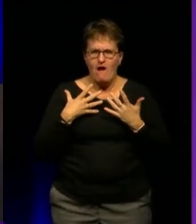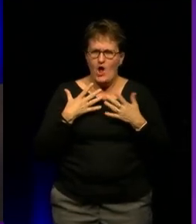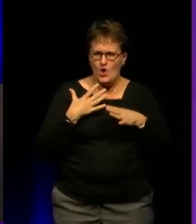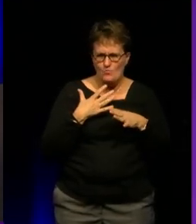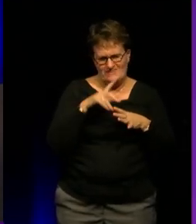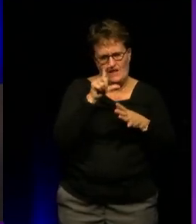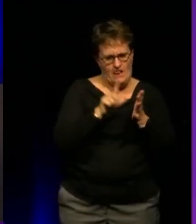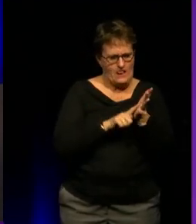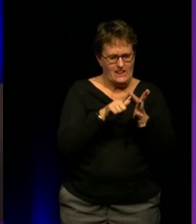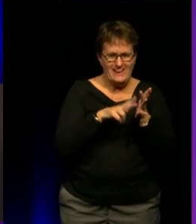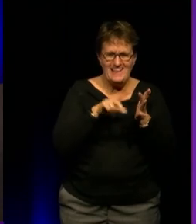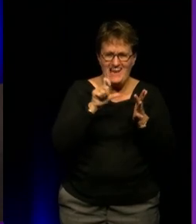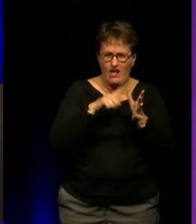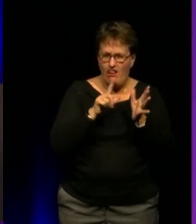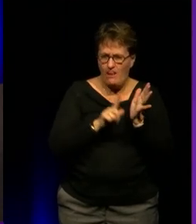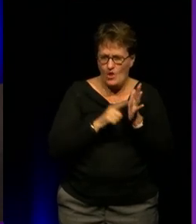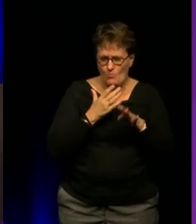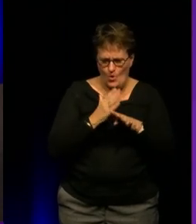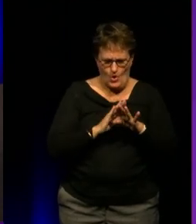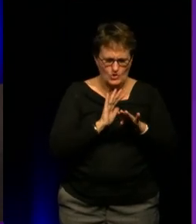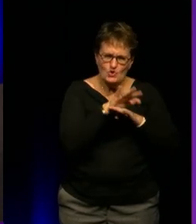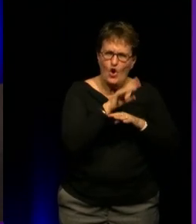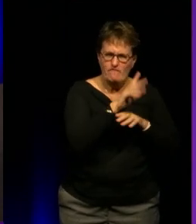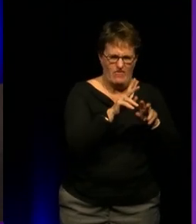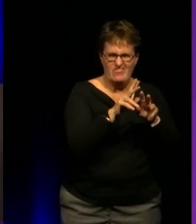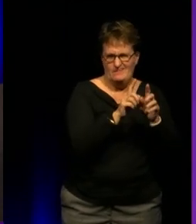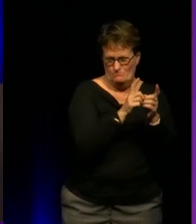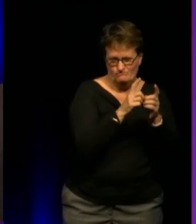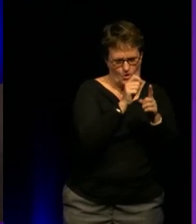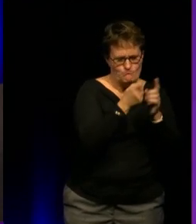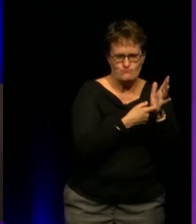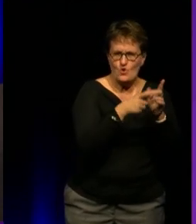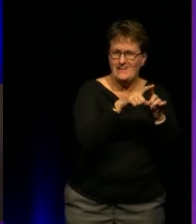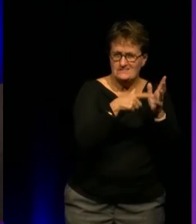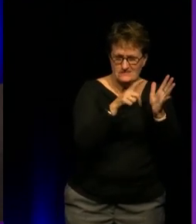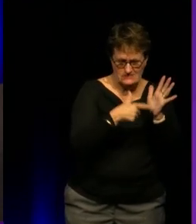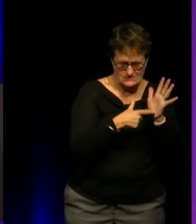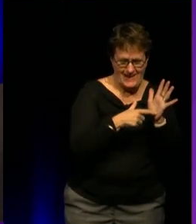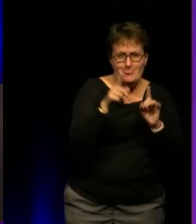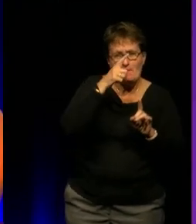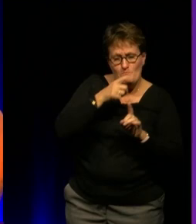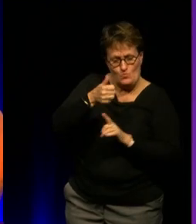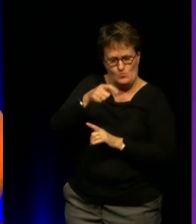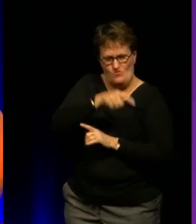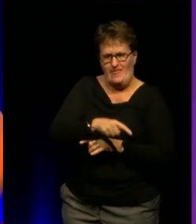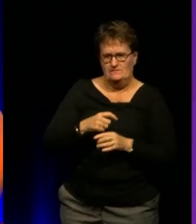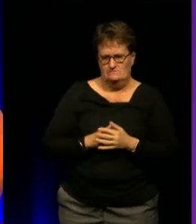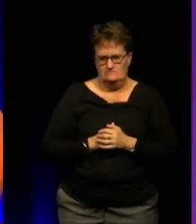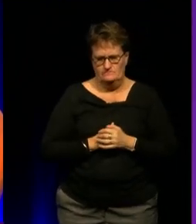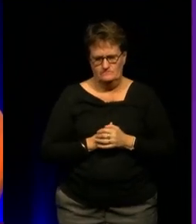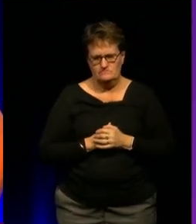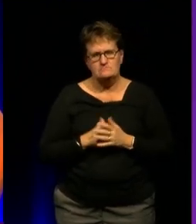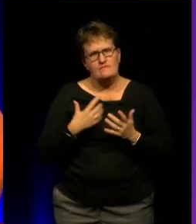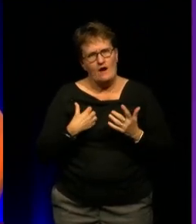My clinical focus is all now really around the product and the impact of the product on the people that use them. So I actually kind